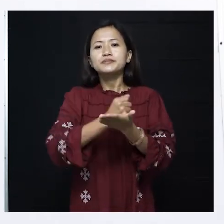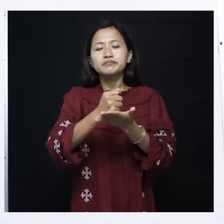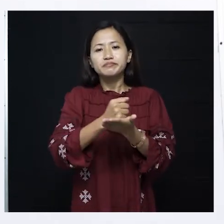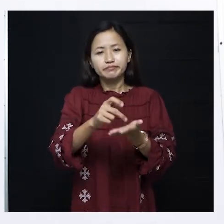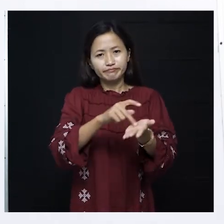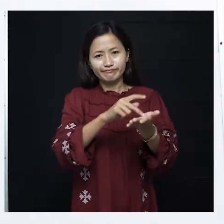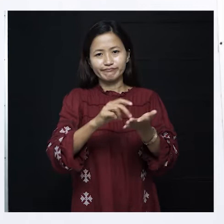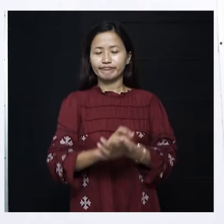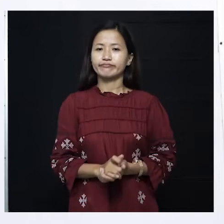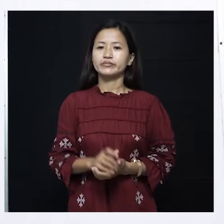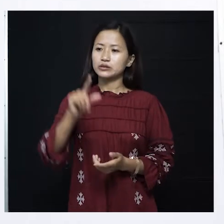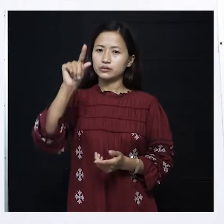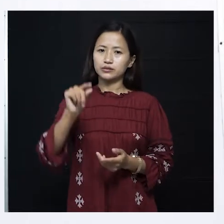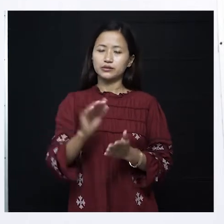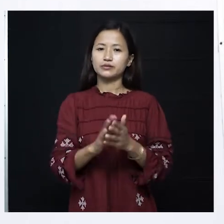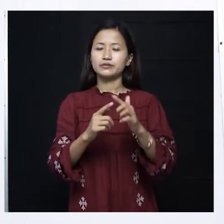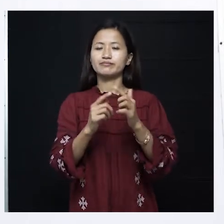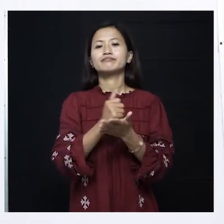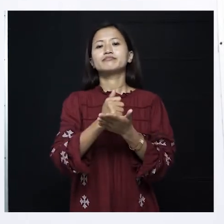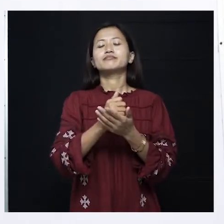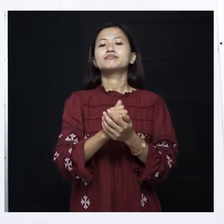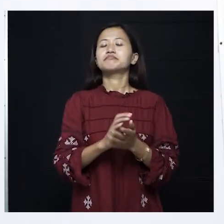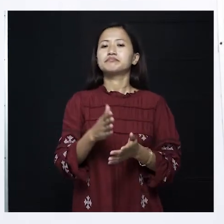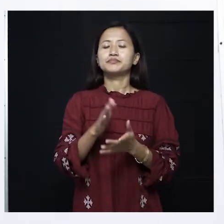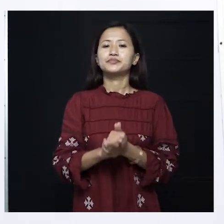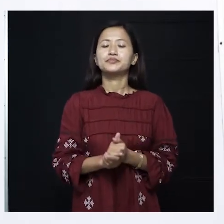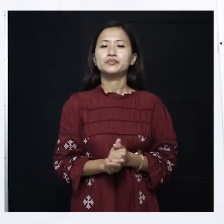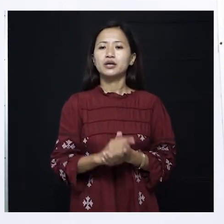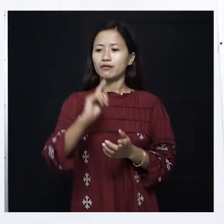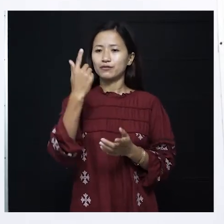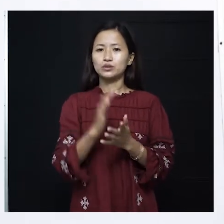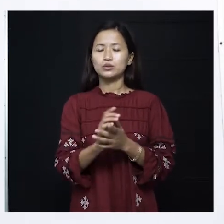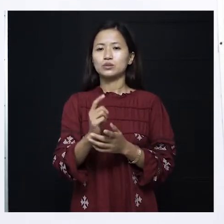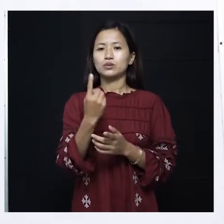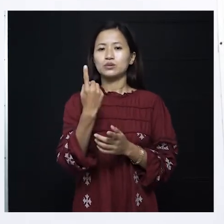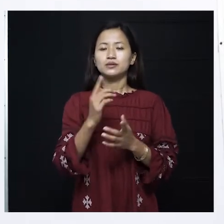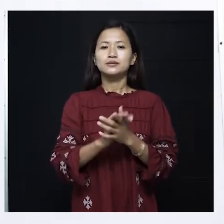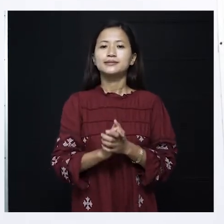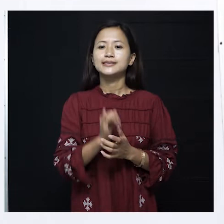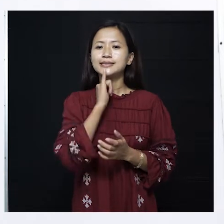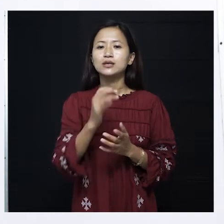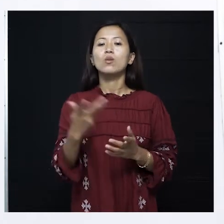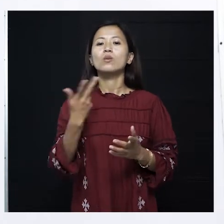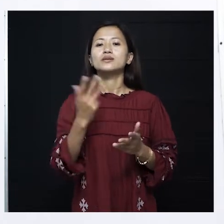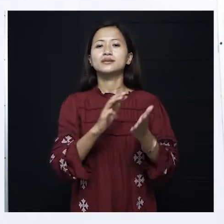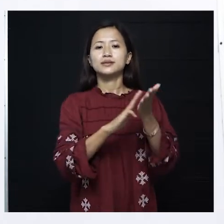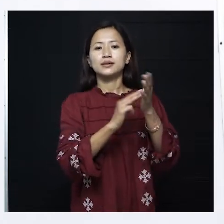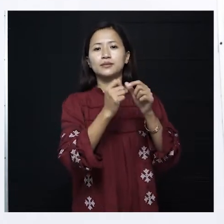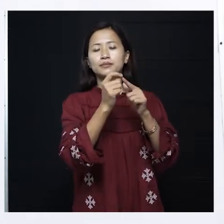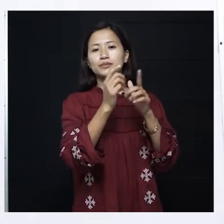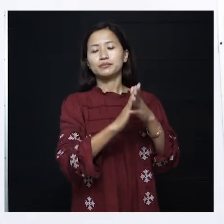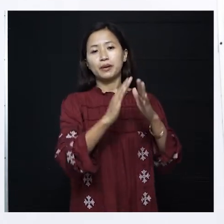practical part, okay? We will be doing only the theory part, so to say, okay? So the first one is, what is a map? That